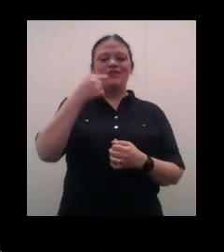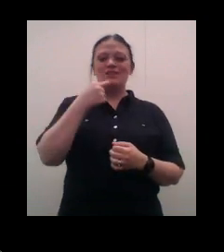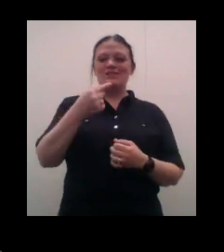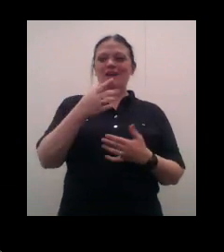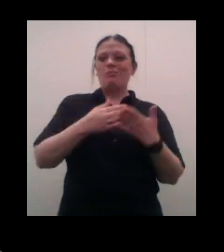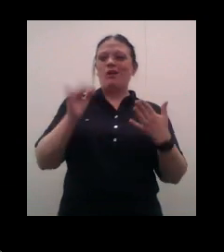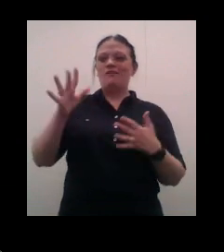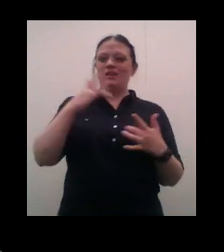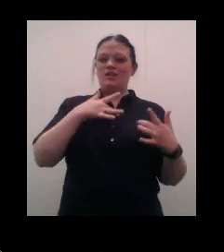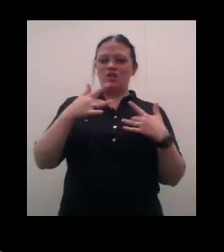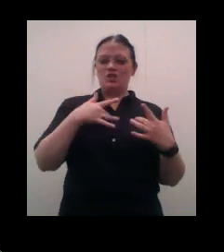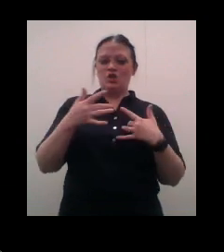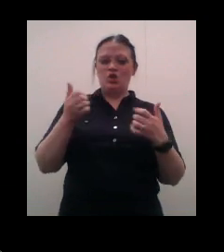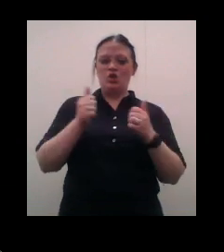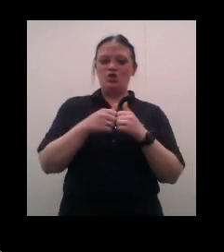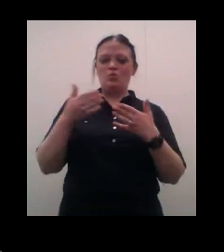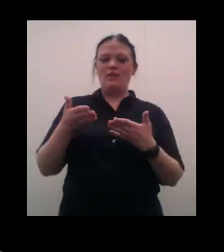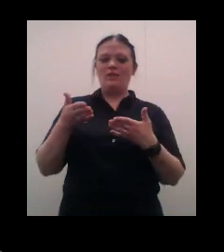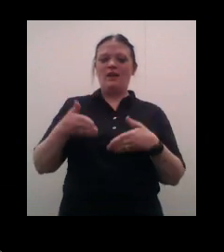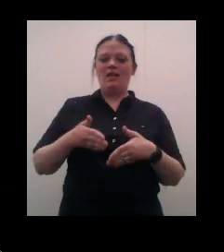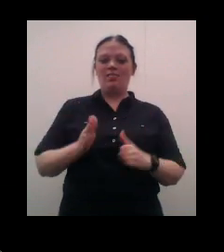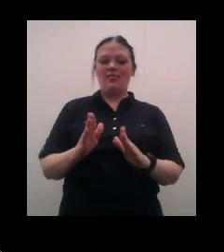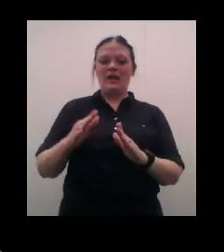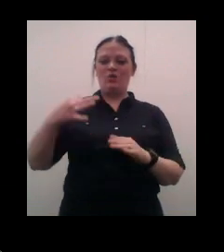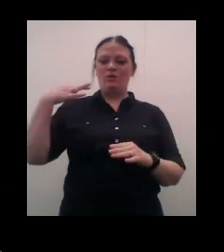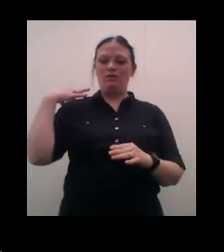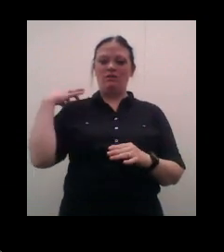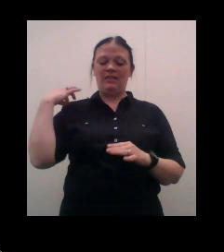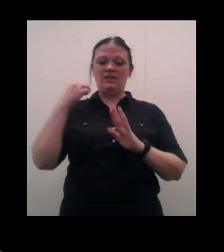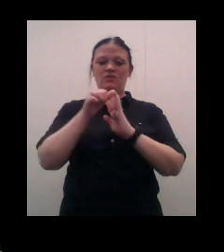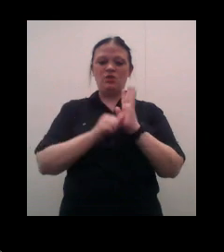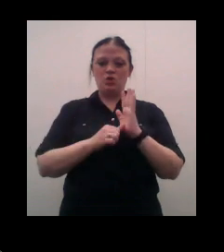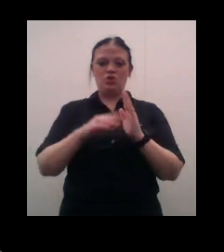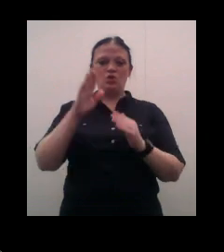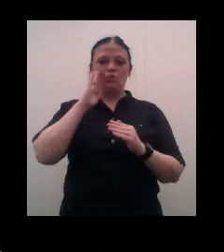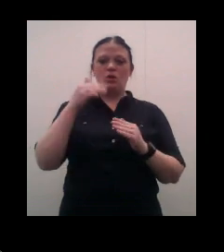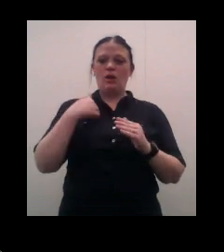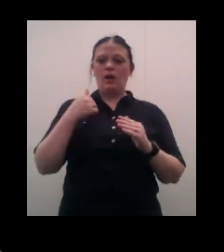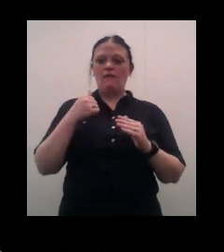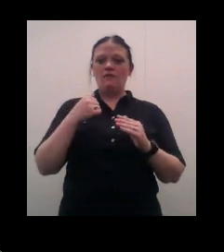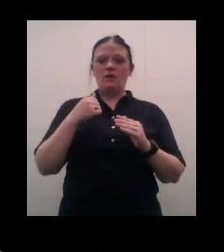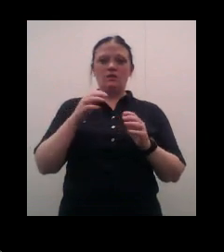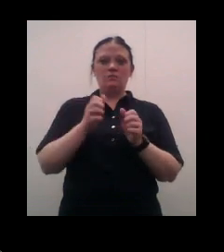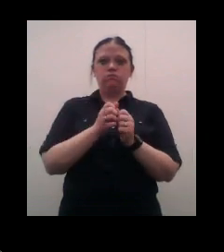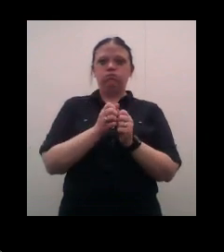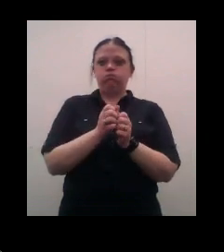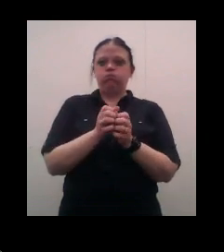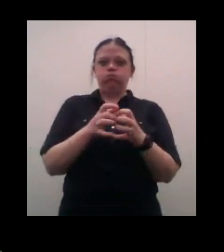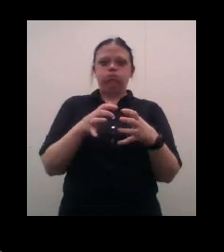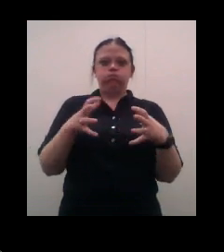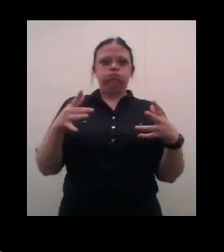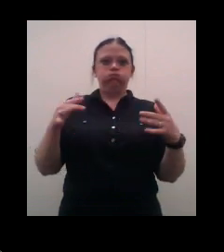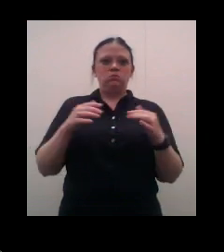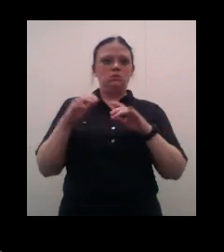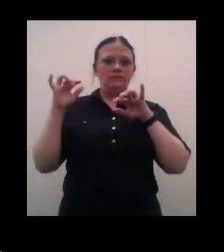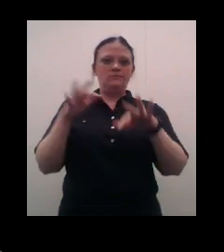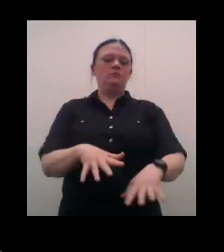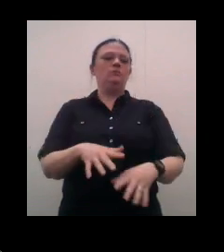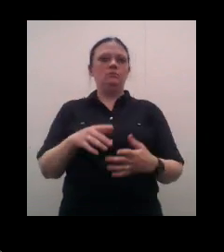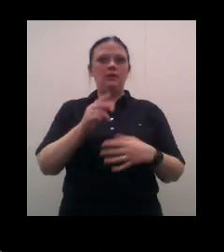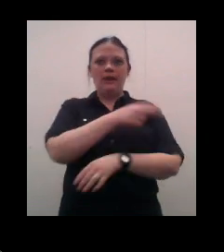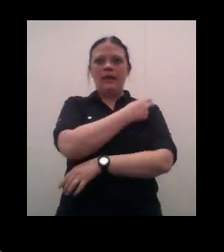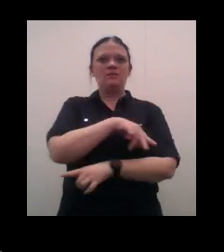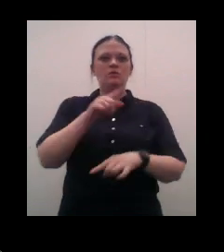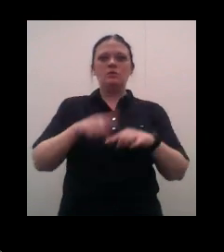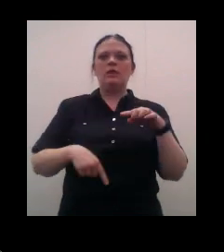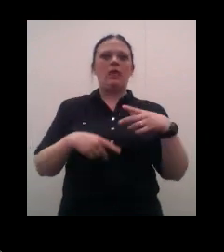with allowing elective surgeries is that there will be this surge and that the hospitals would not be able to handle that. Even with